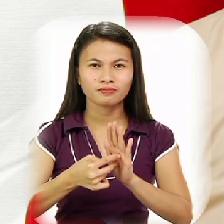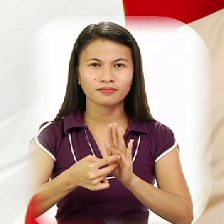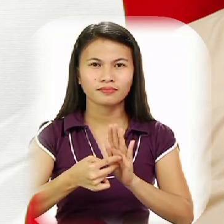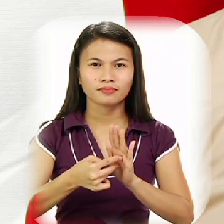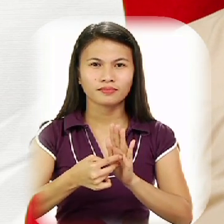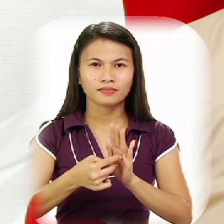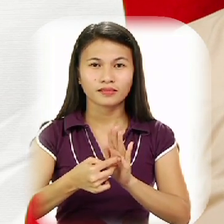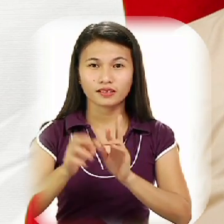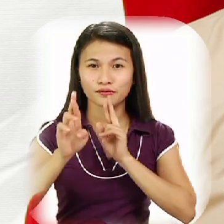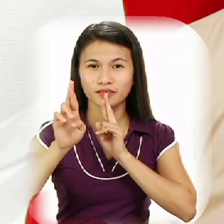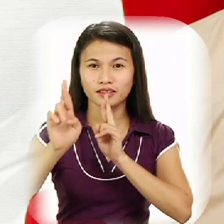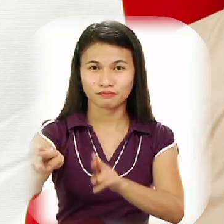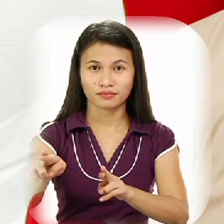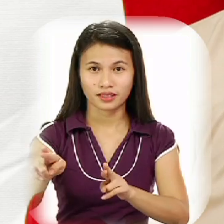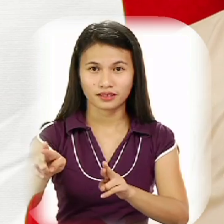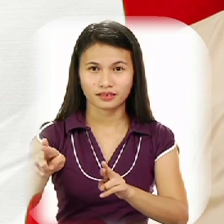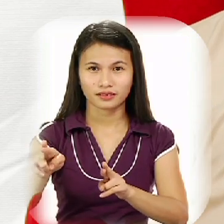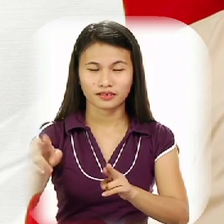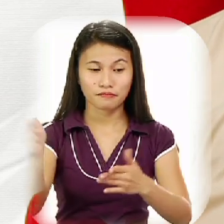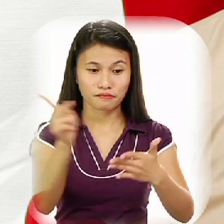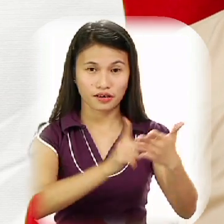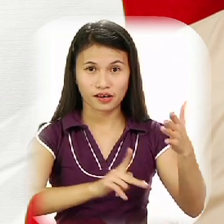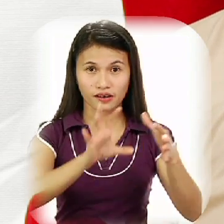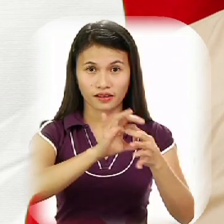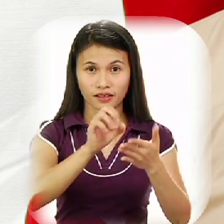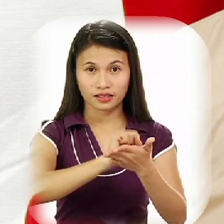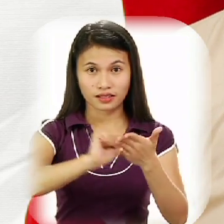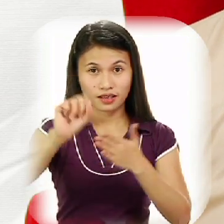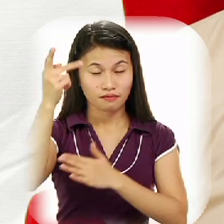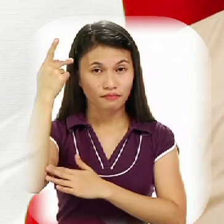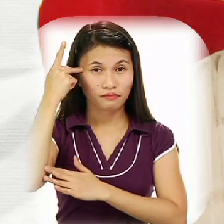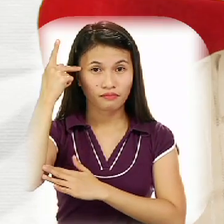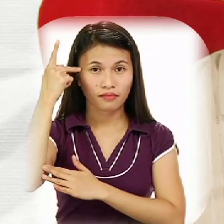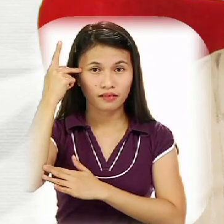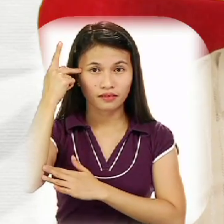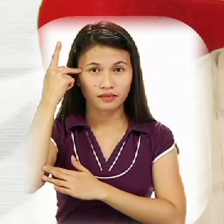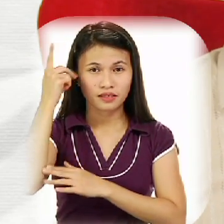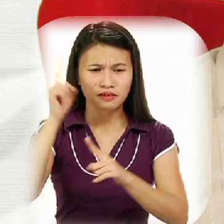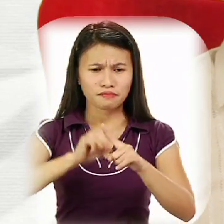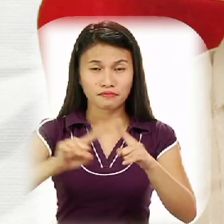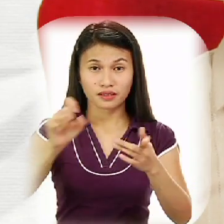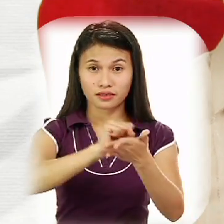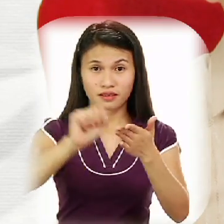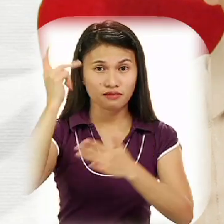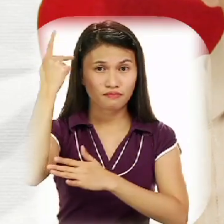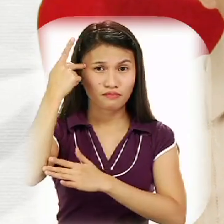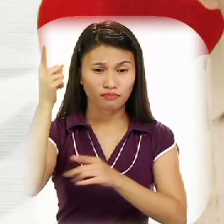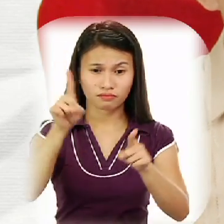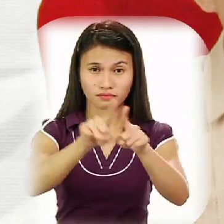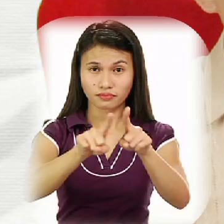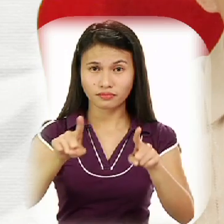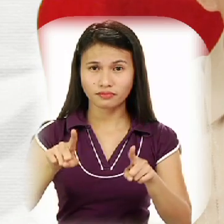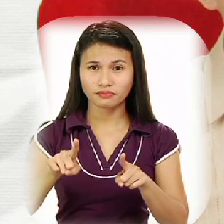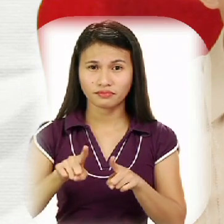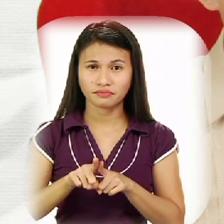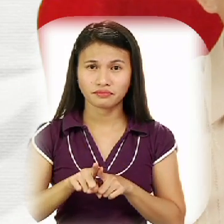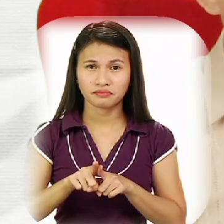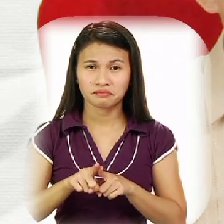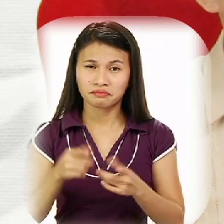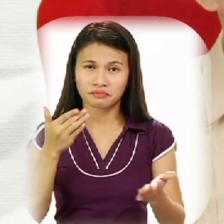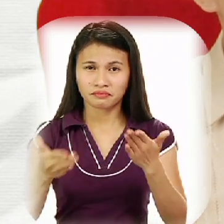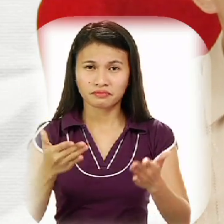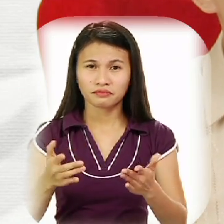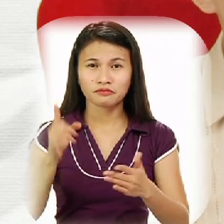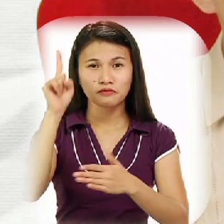with a response on the part of St. Paul. But St. Paul was also mindful of